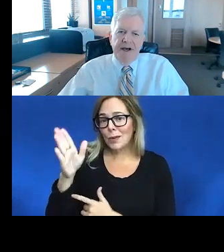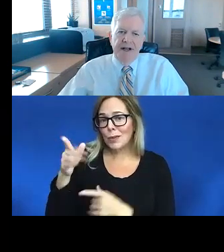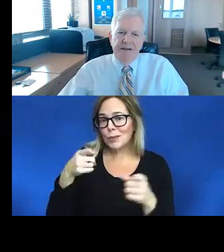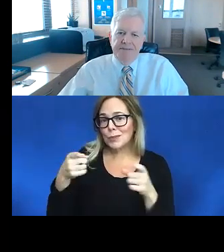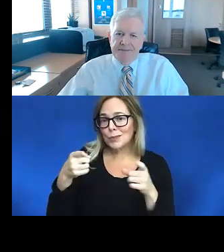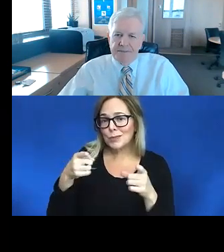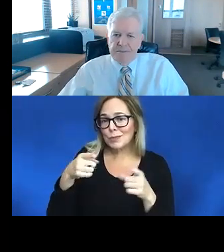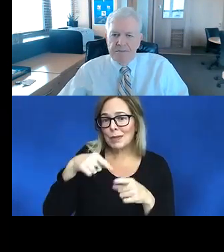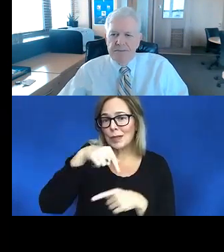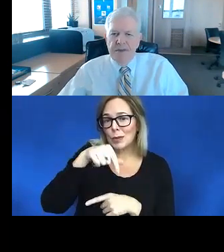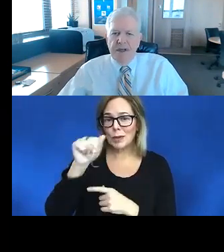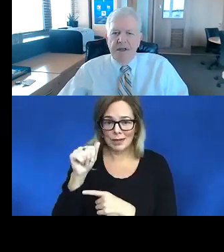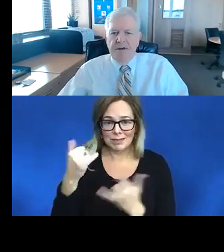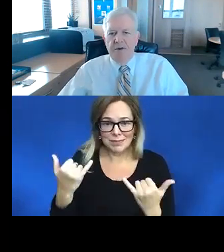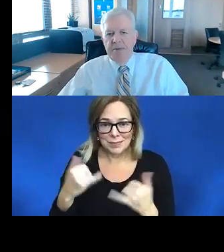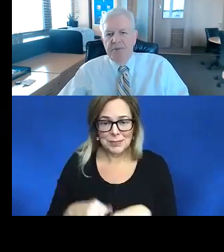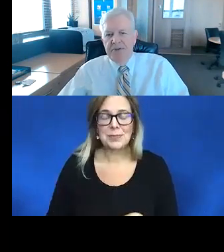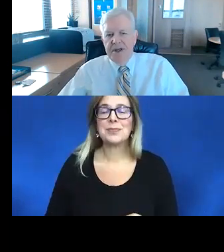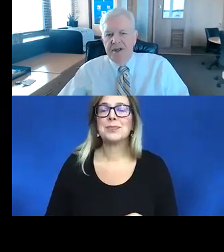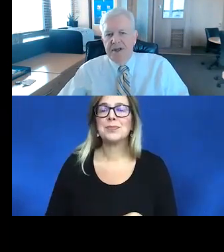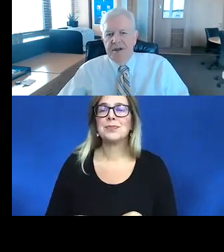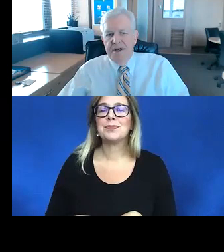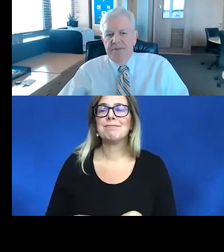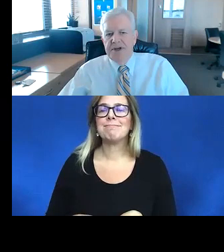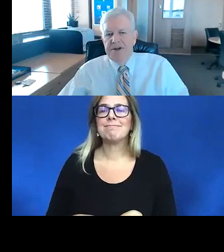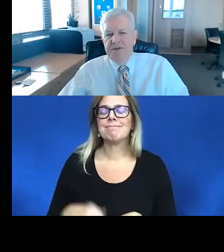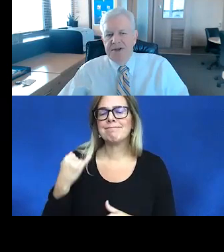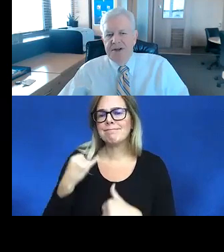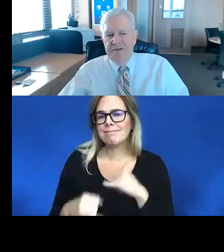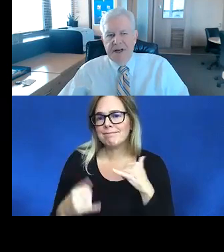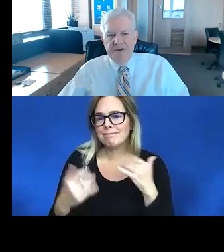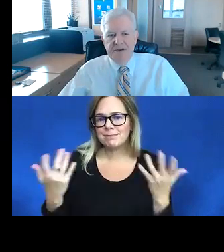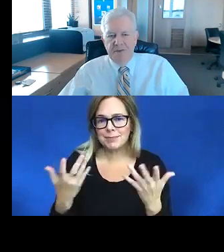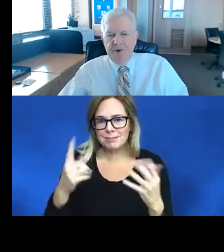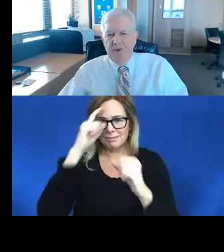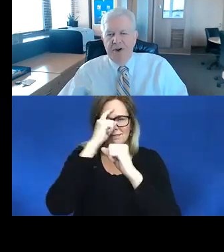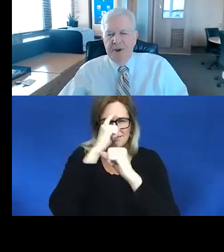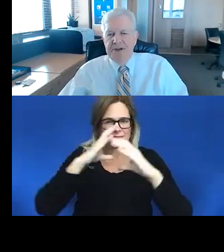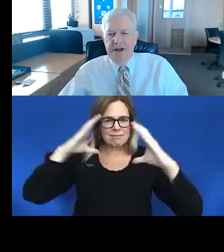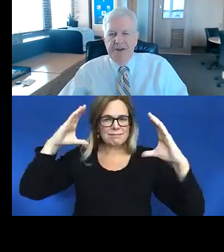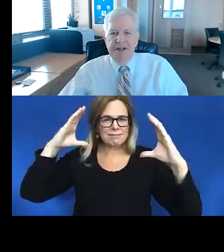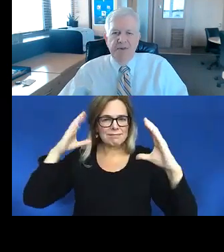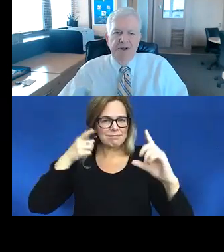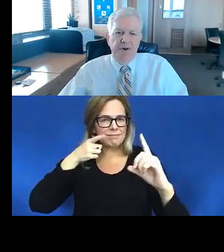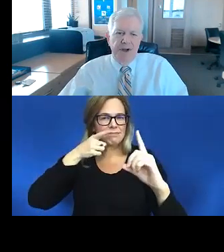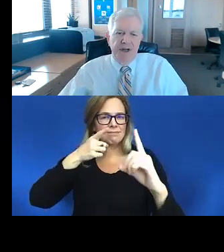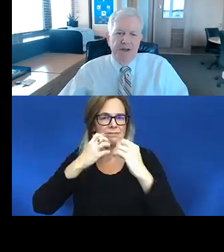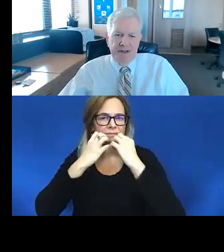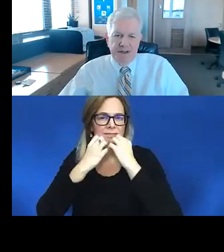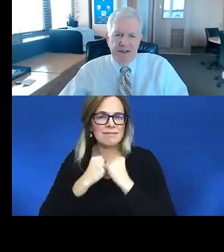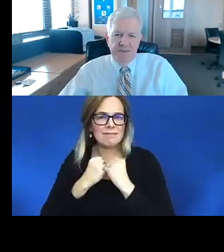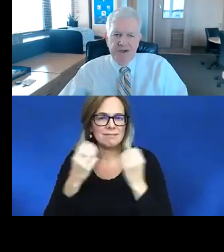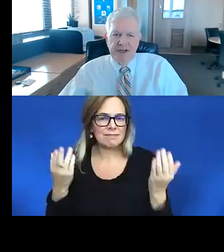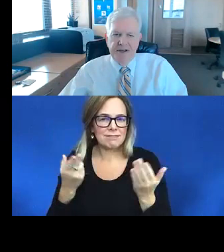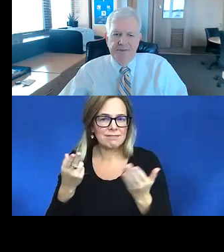And finally, remember the mission, vision, and values that we base everything that we do around